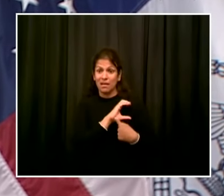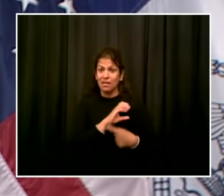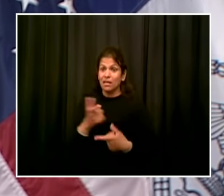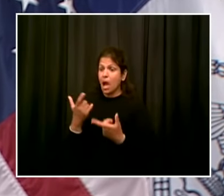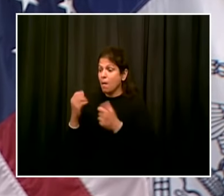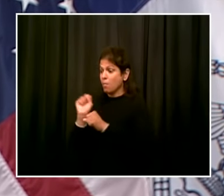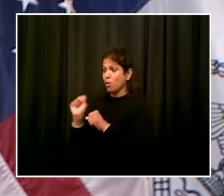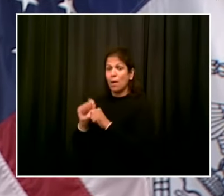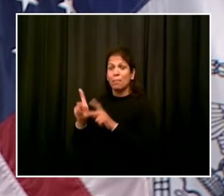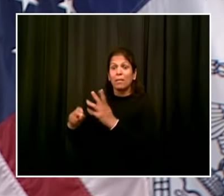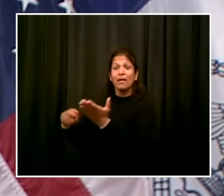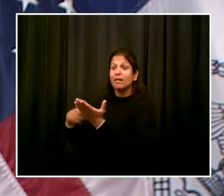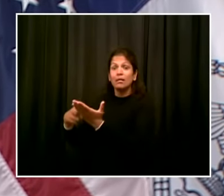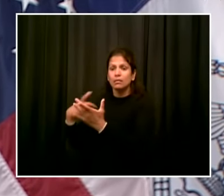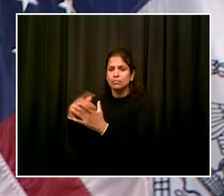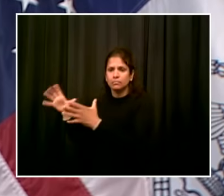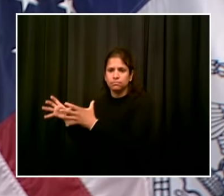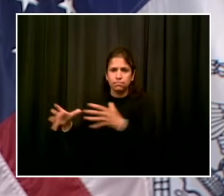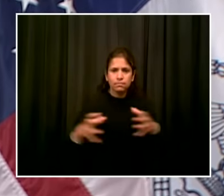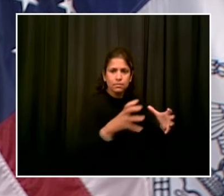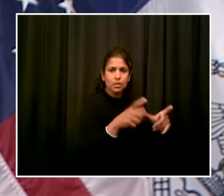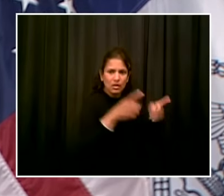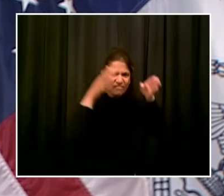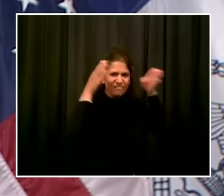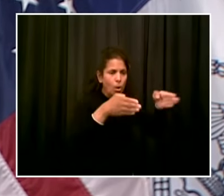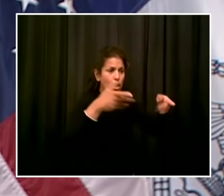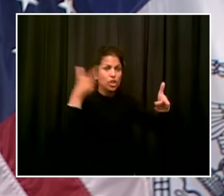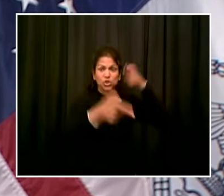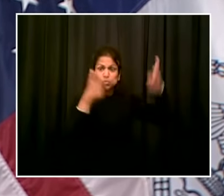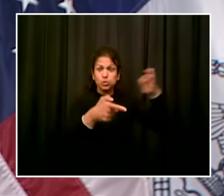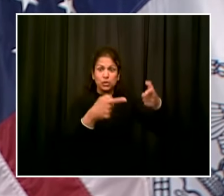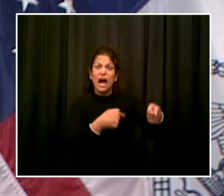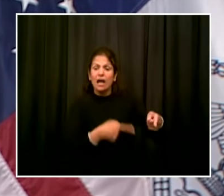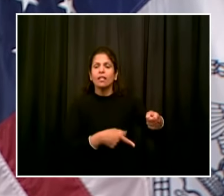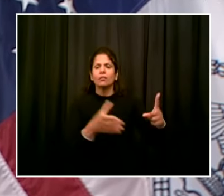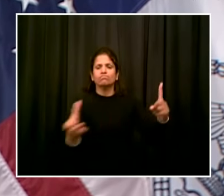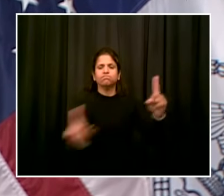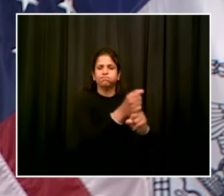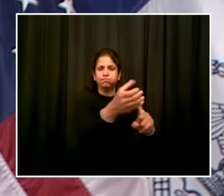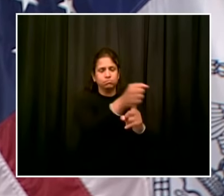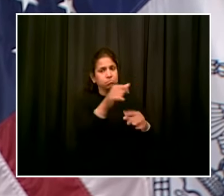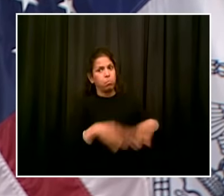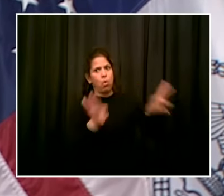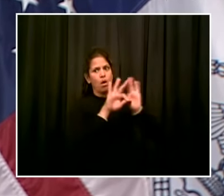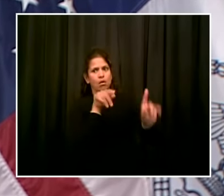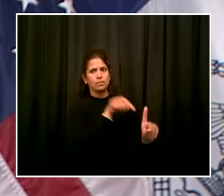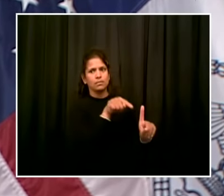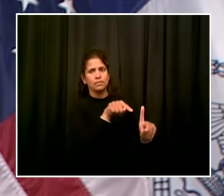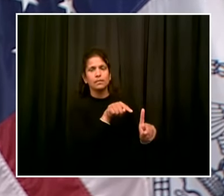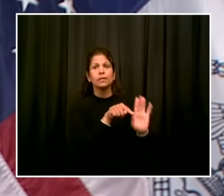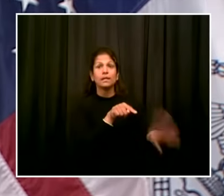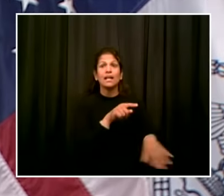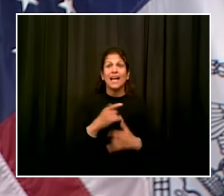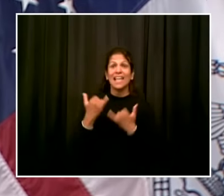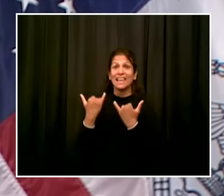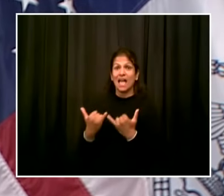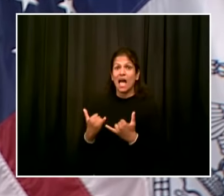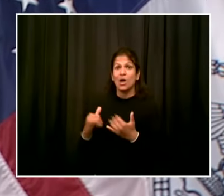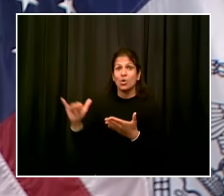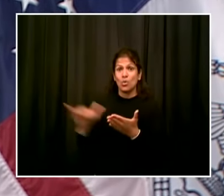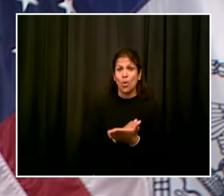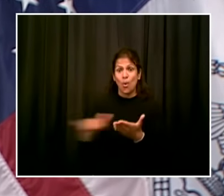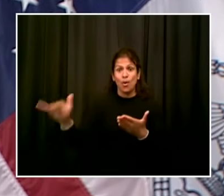have seen a great reduction in the amount of vehicle traffic, vehicle activity in this city. So